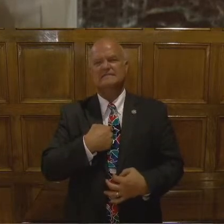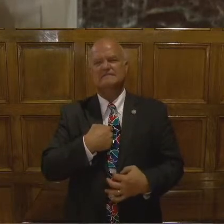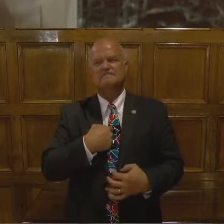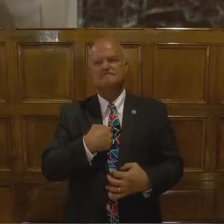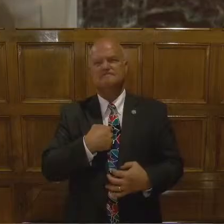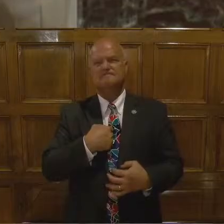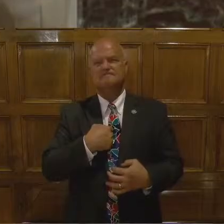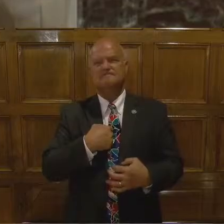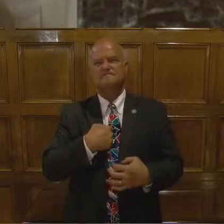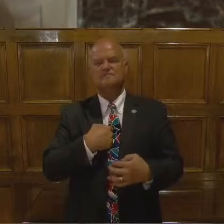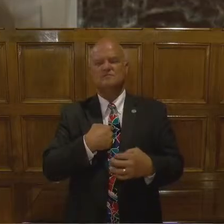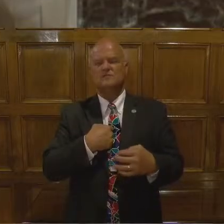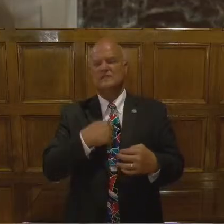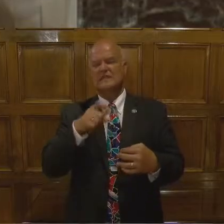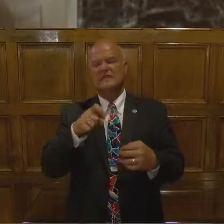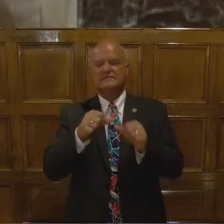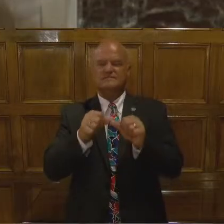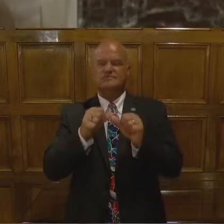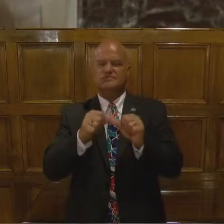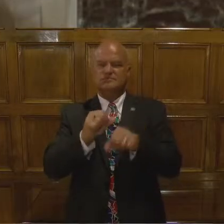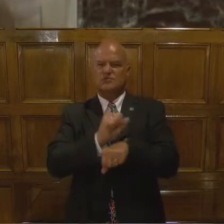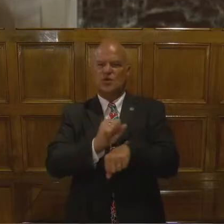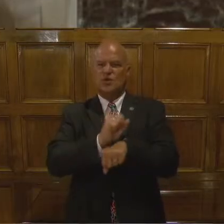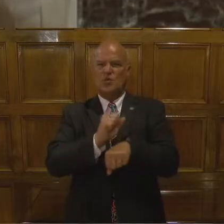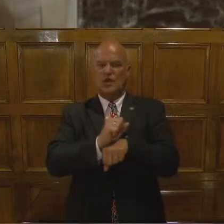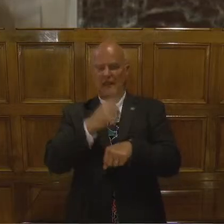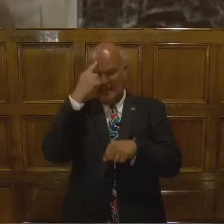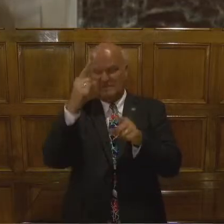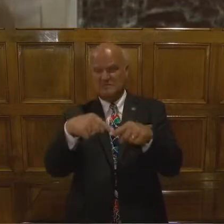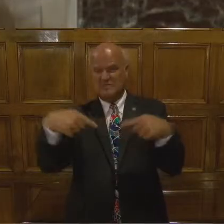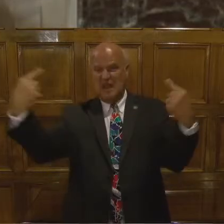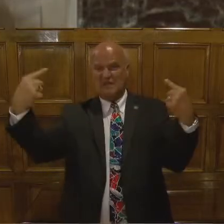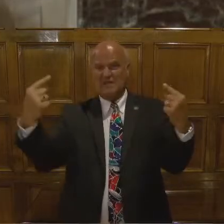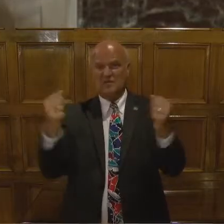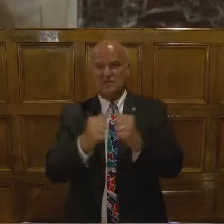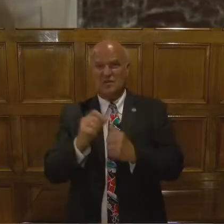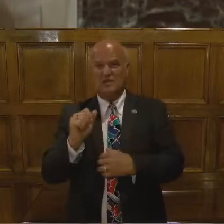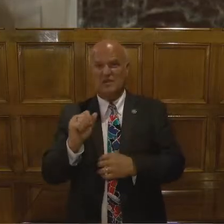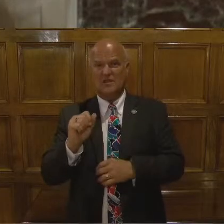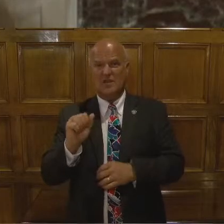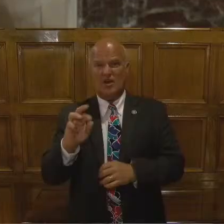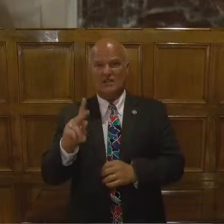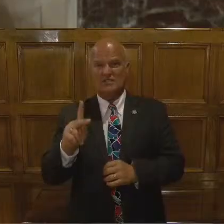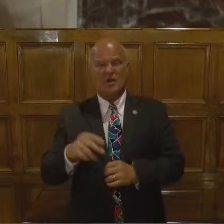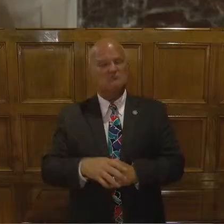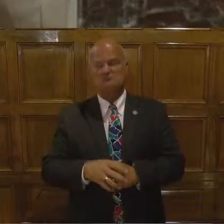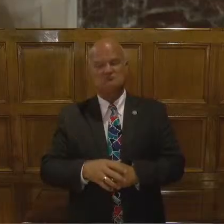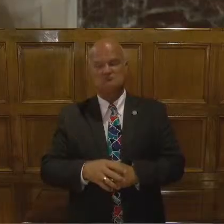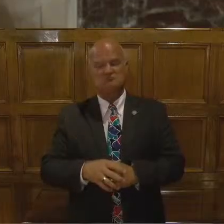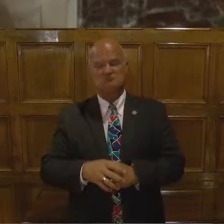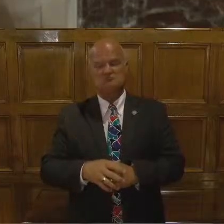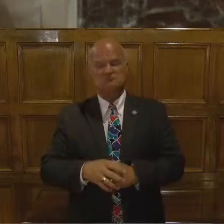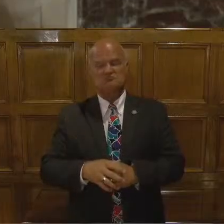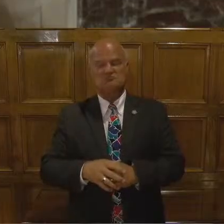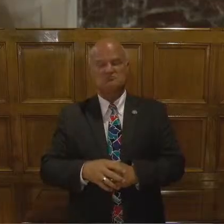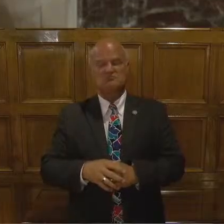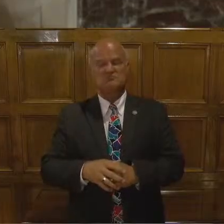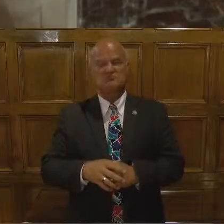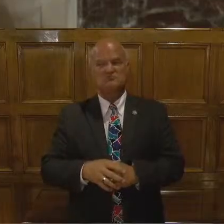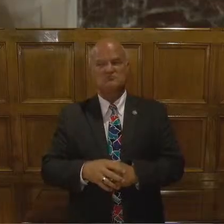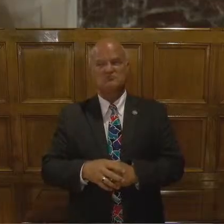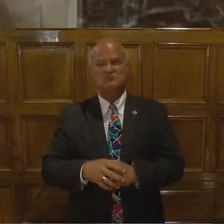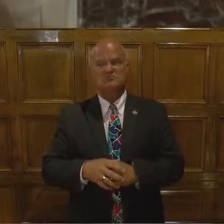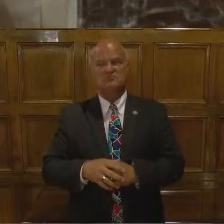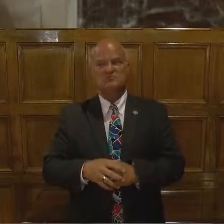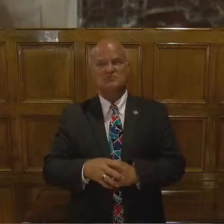we haven't seen any indication that that's going to be adverse in terms of our economy. Anything to make sure that